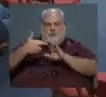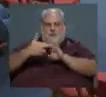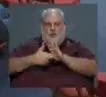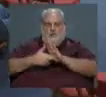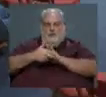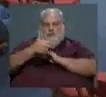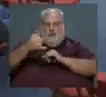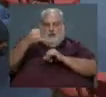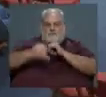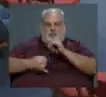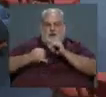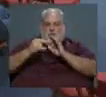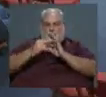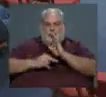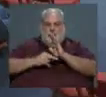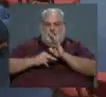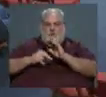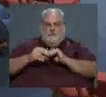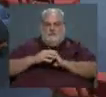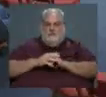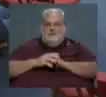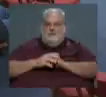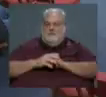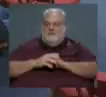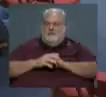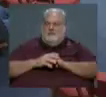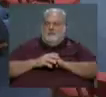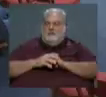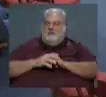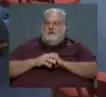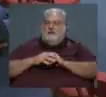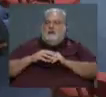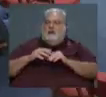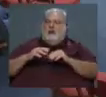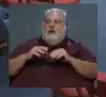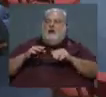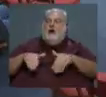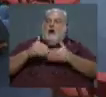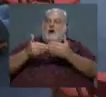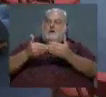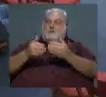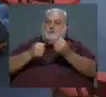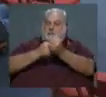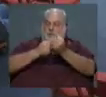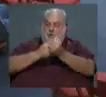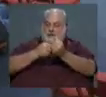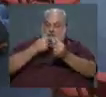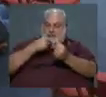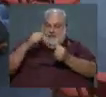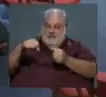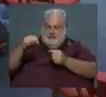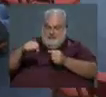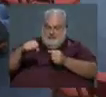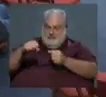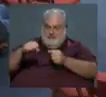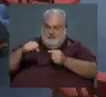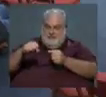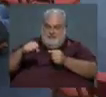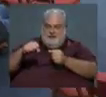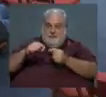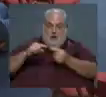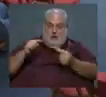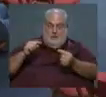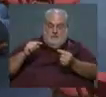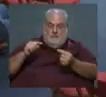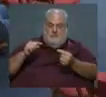third and final reading. Second. There's a motion and a second to suspend the rules and place this on third and final reading. All in favor indicate by saying aye. Aye.